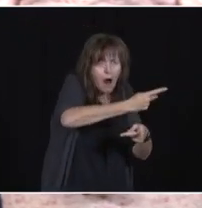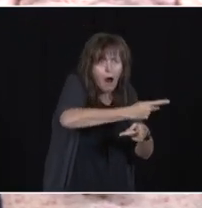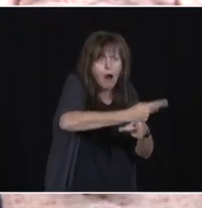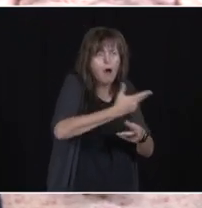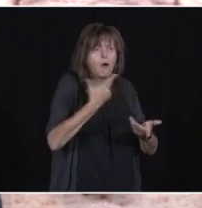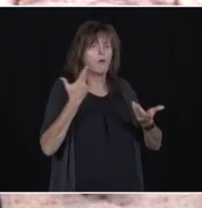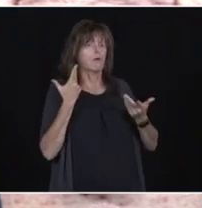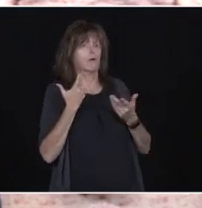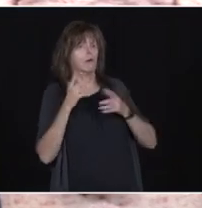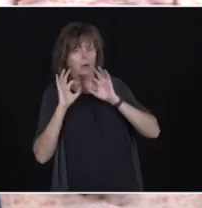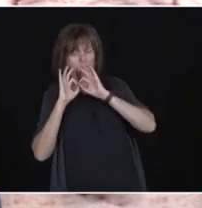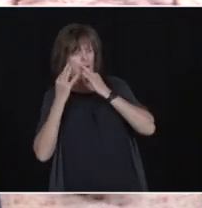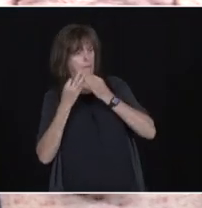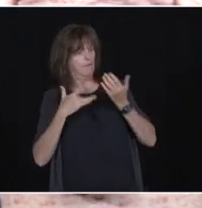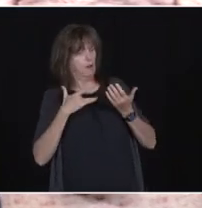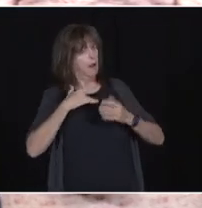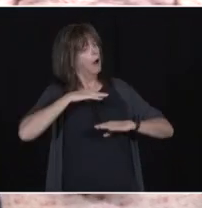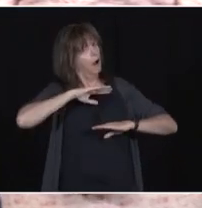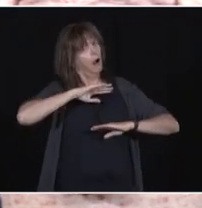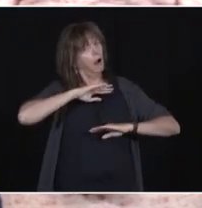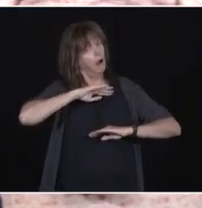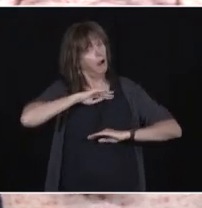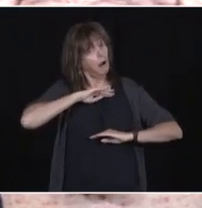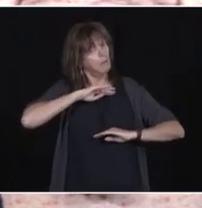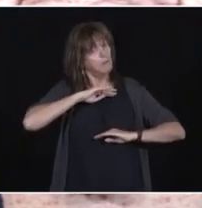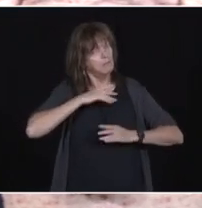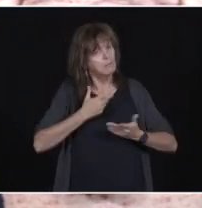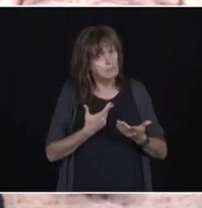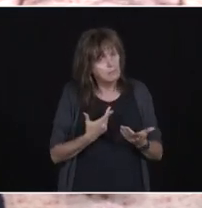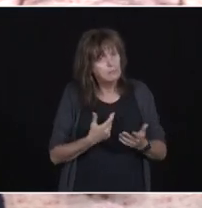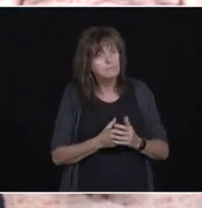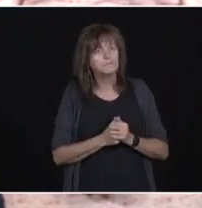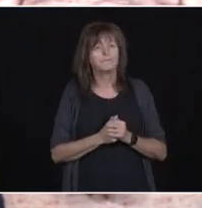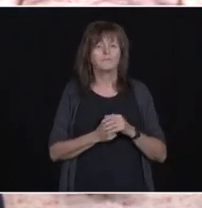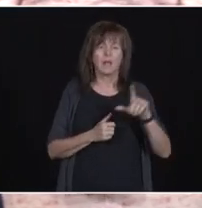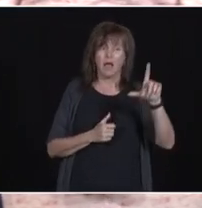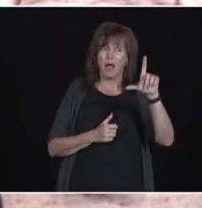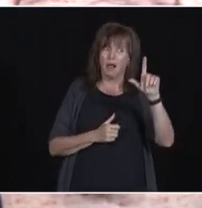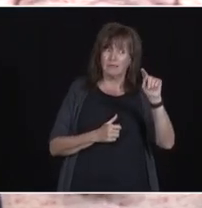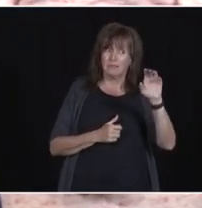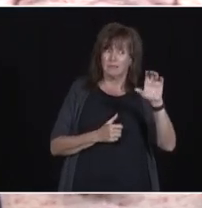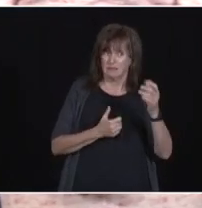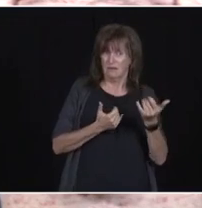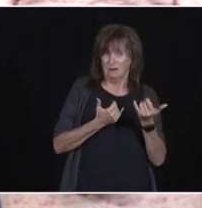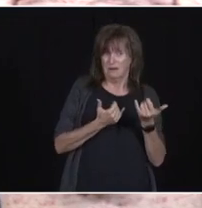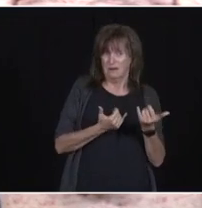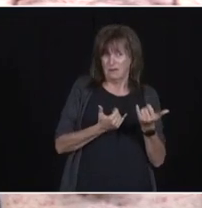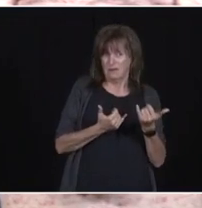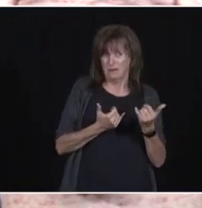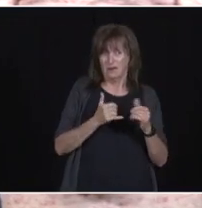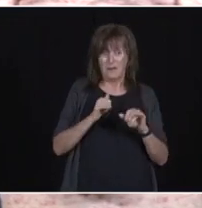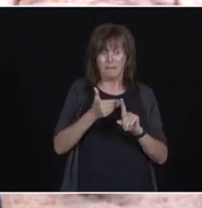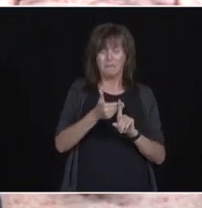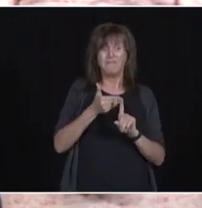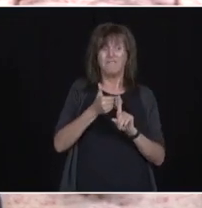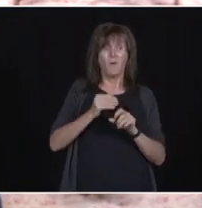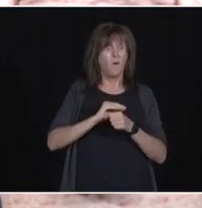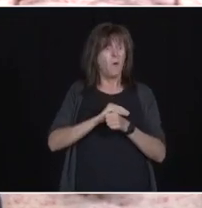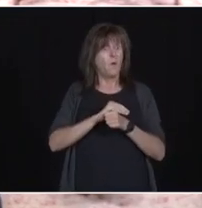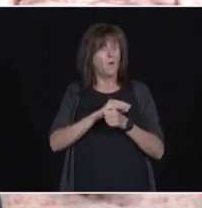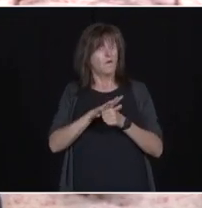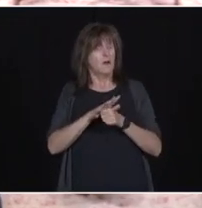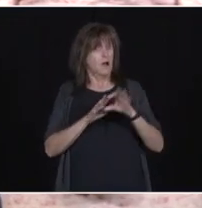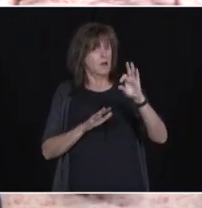capacity issues in our long-term care homes, 99% capacity going into COVID, looking at the staffing crisis that